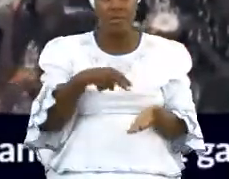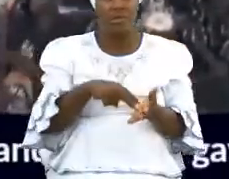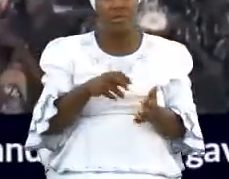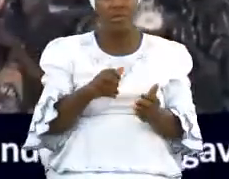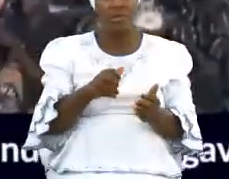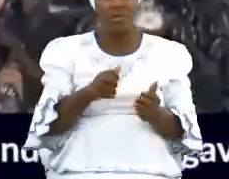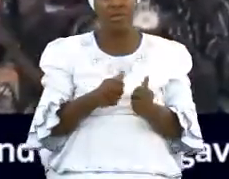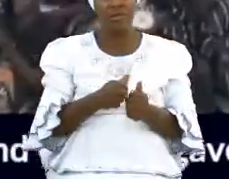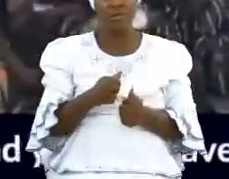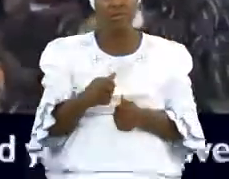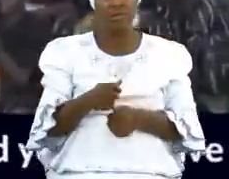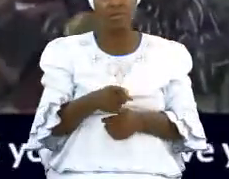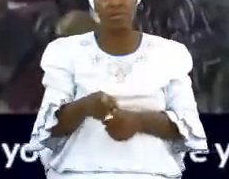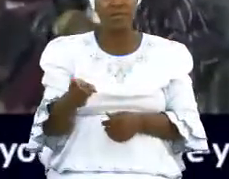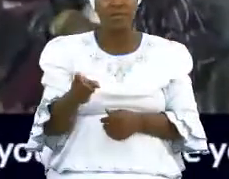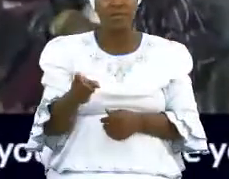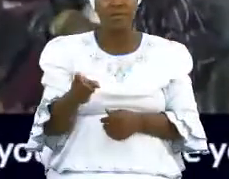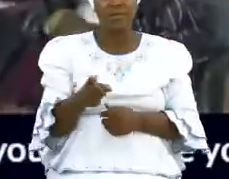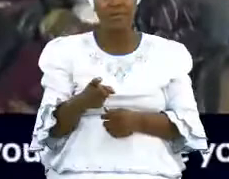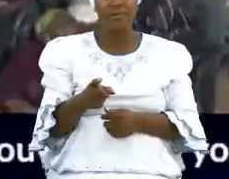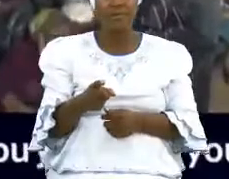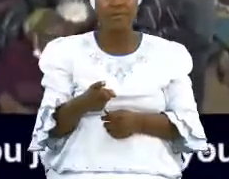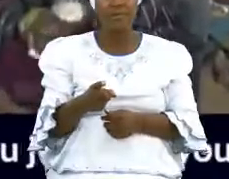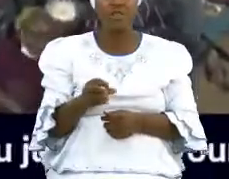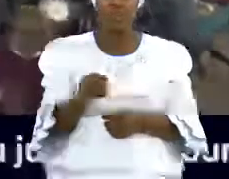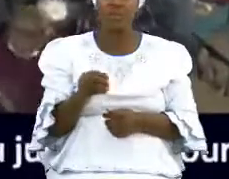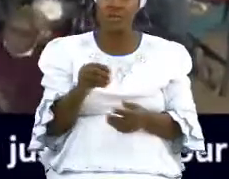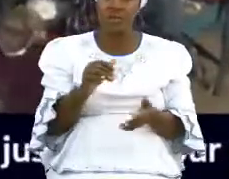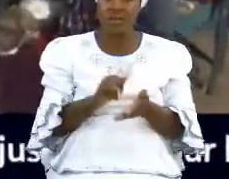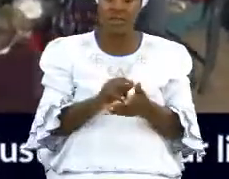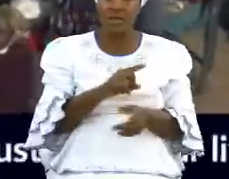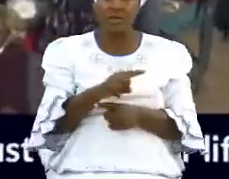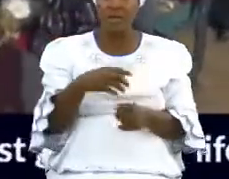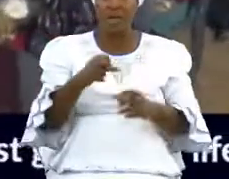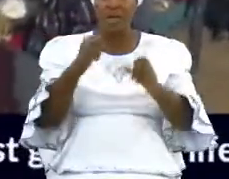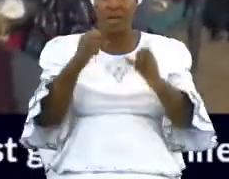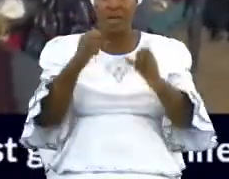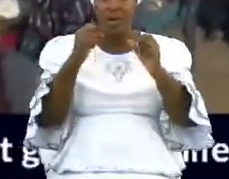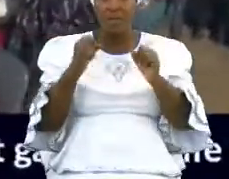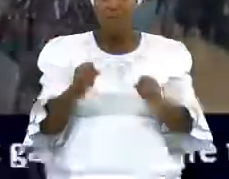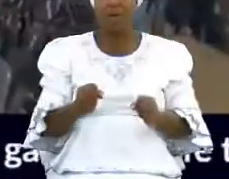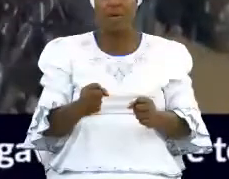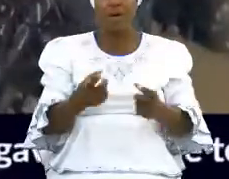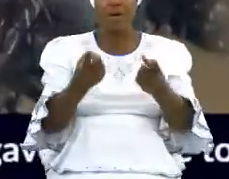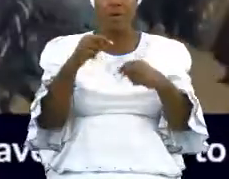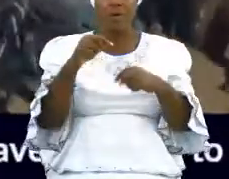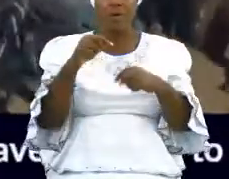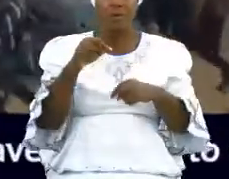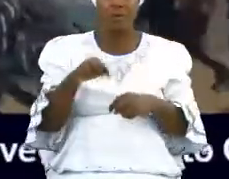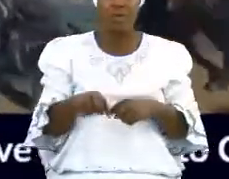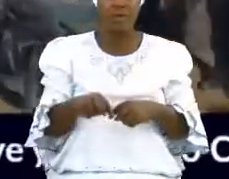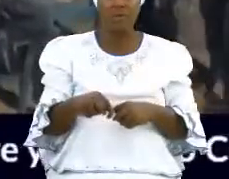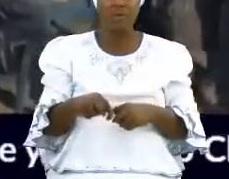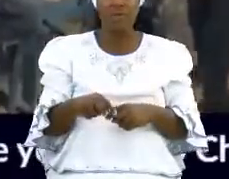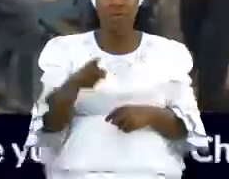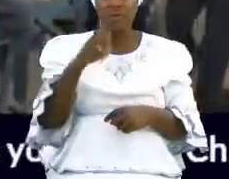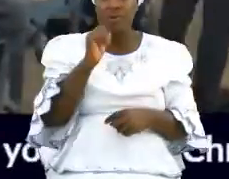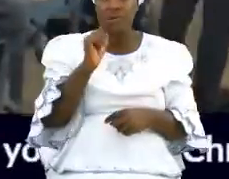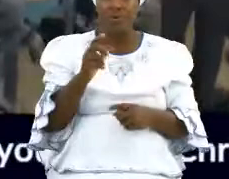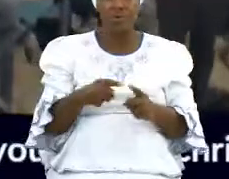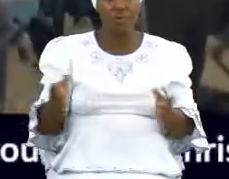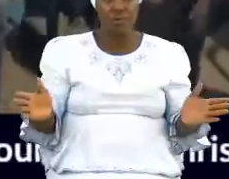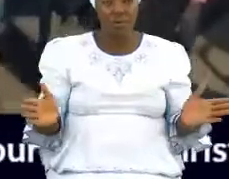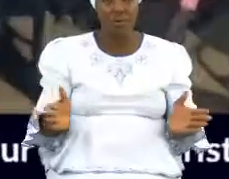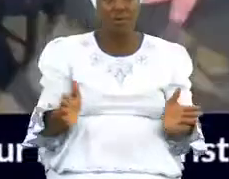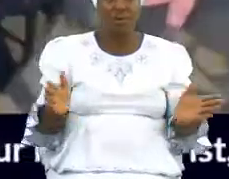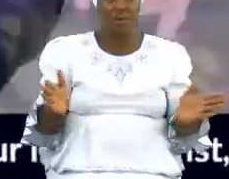with them. So that when the power come down, you'll be able to identify them.